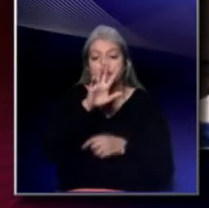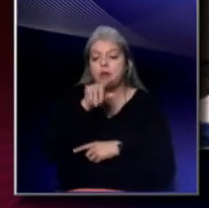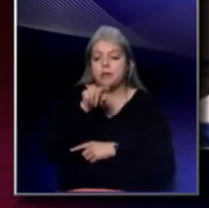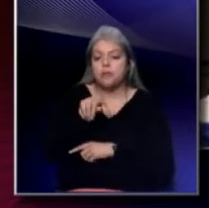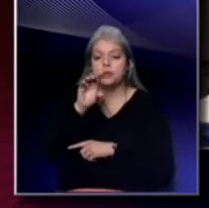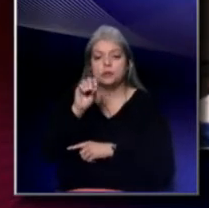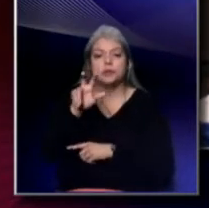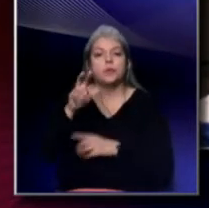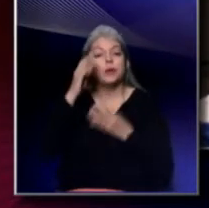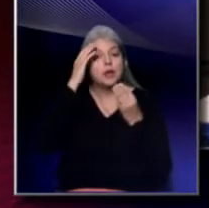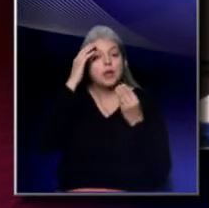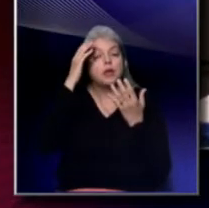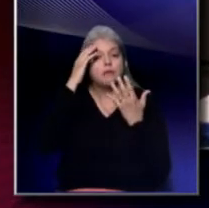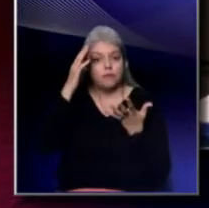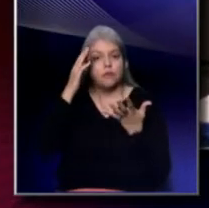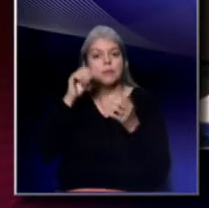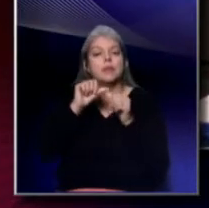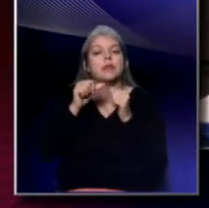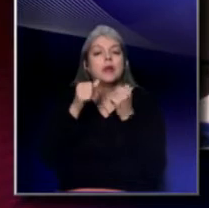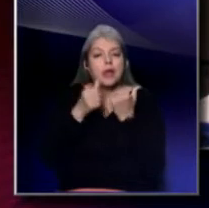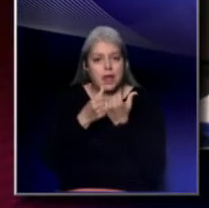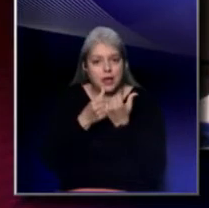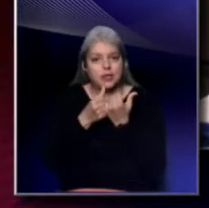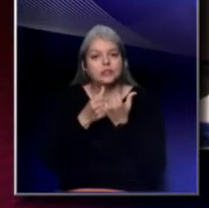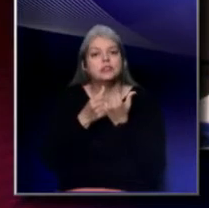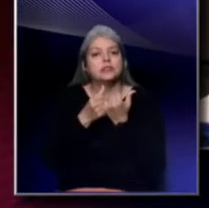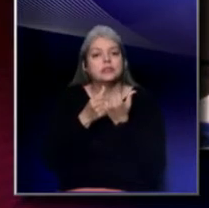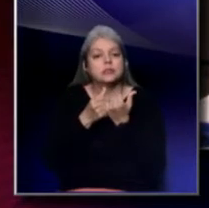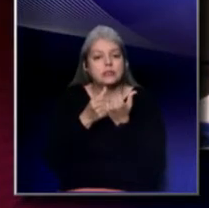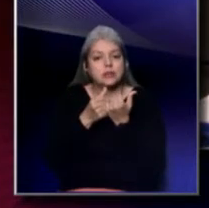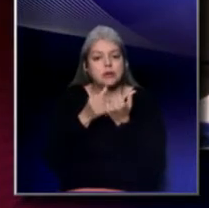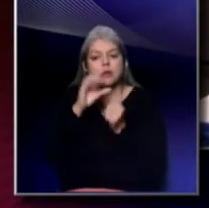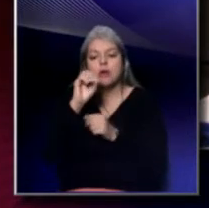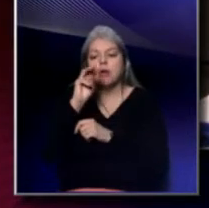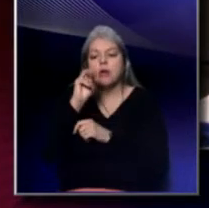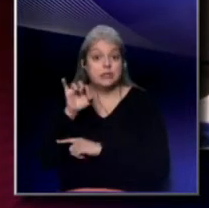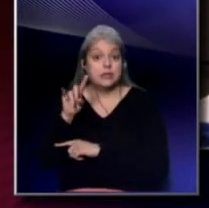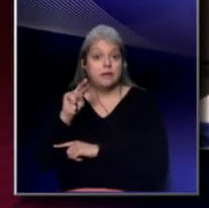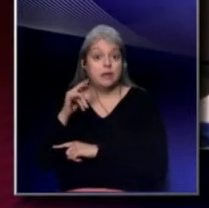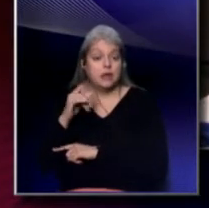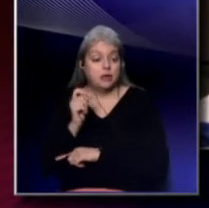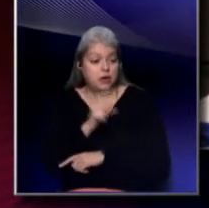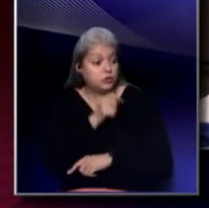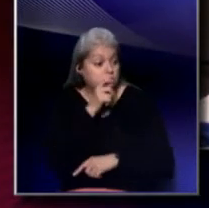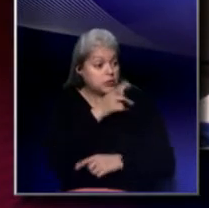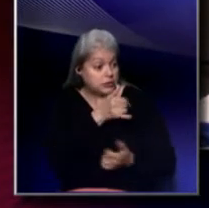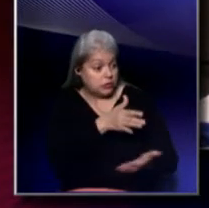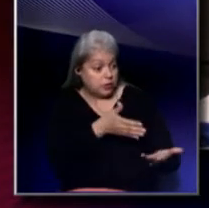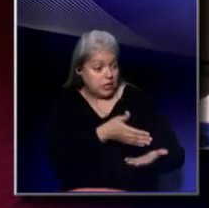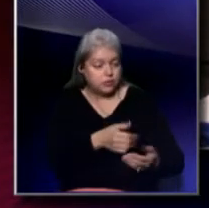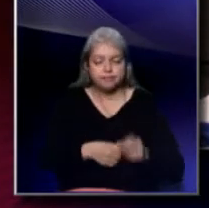5.03, information item, agency ombudsman privilege update. That has me as the person updating. Still here.